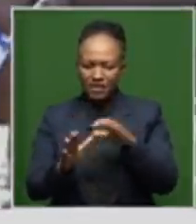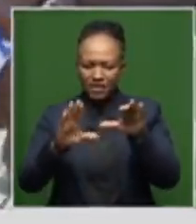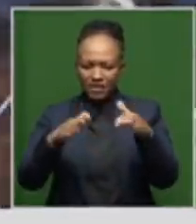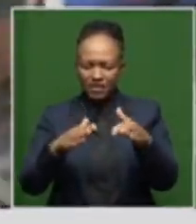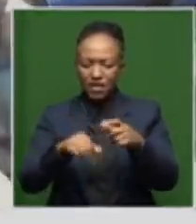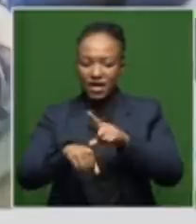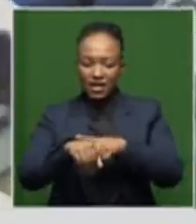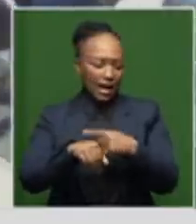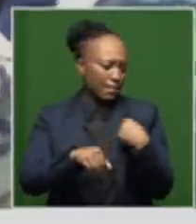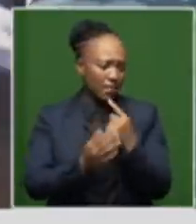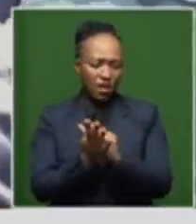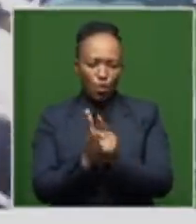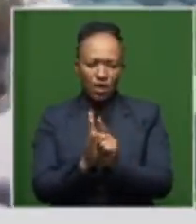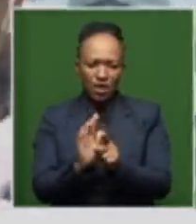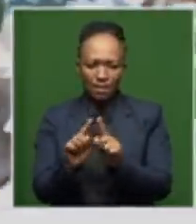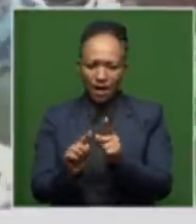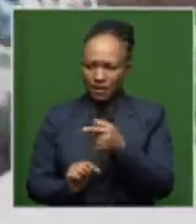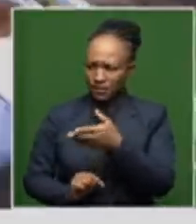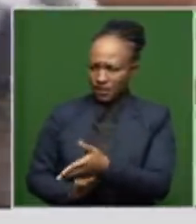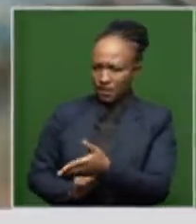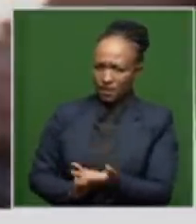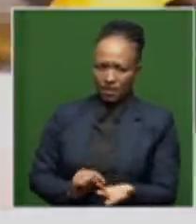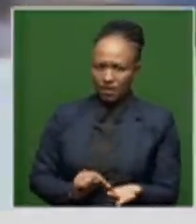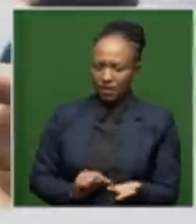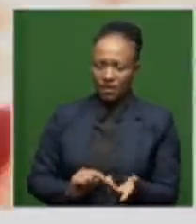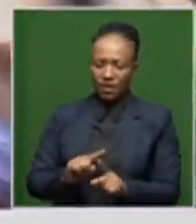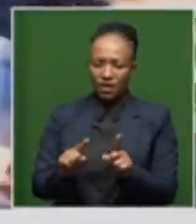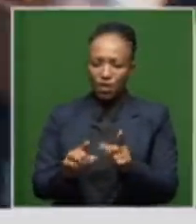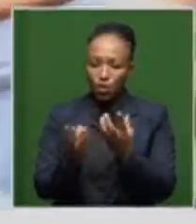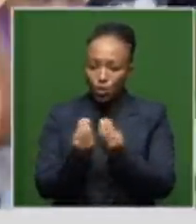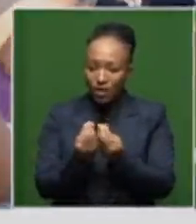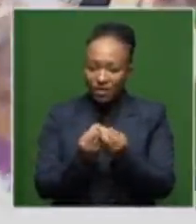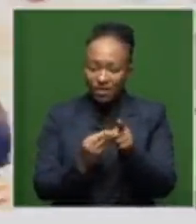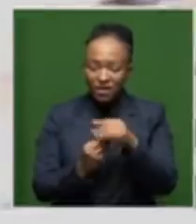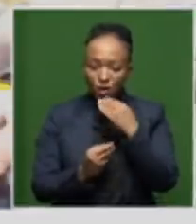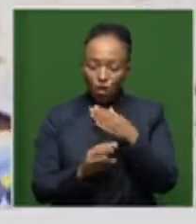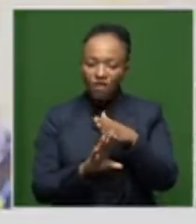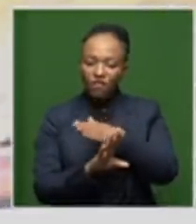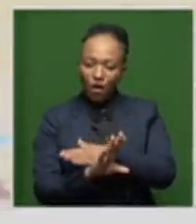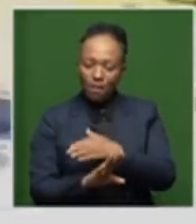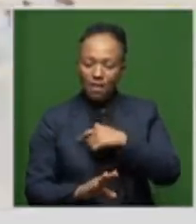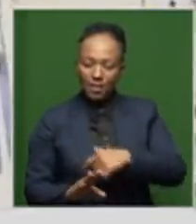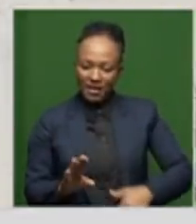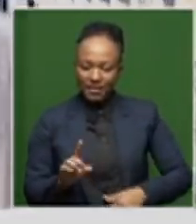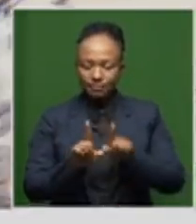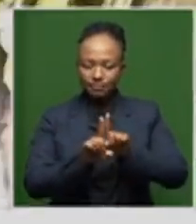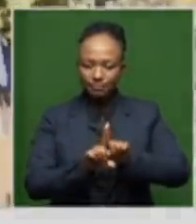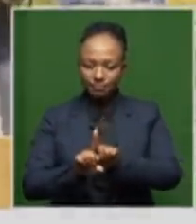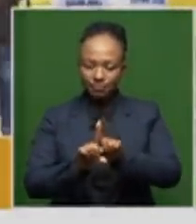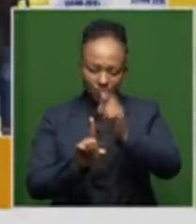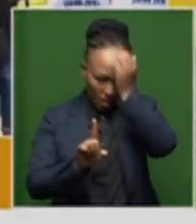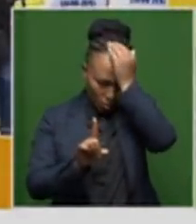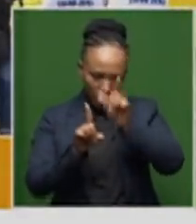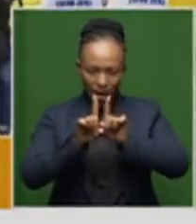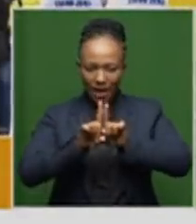during the course of the week, but she is here alongside former President Zuma. They are